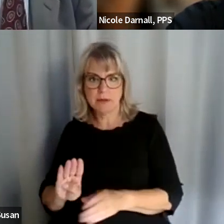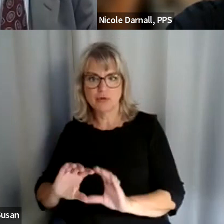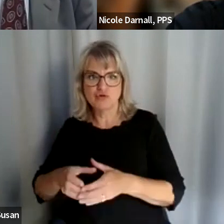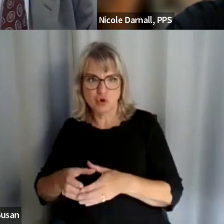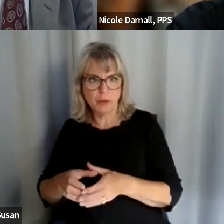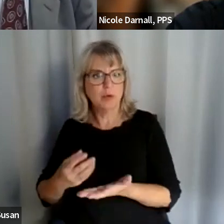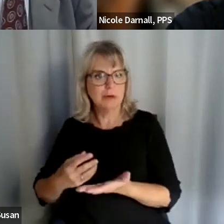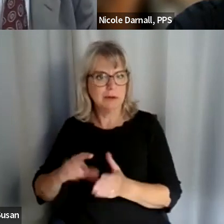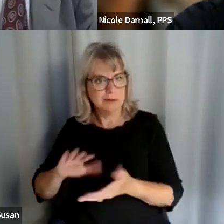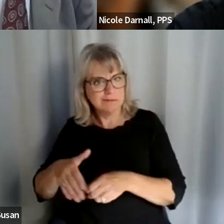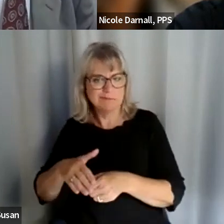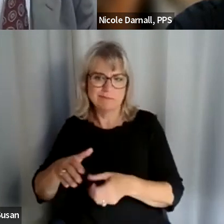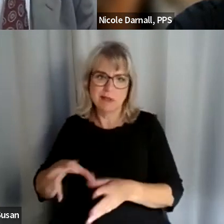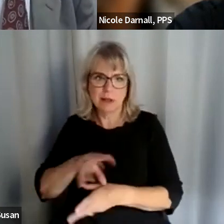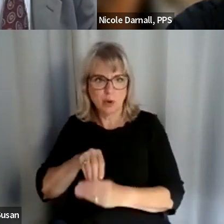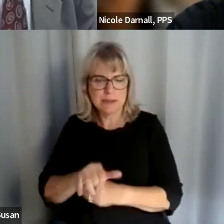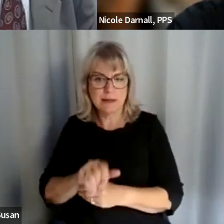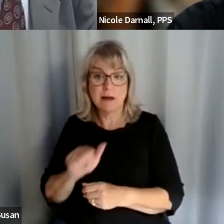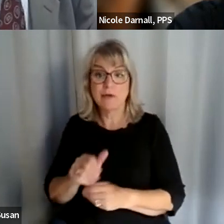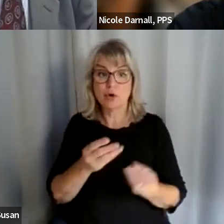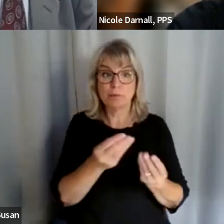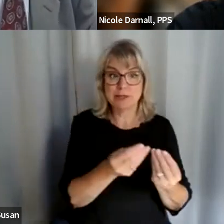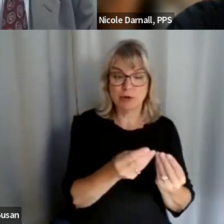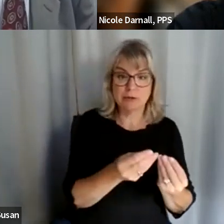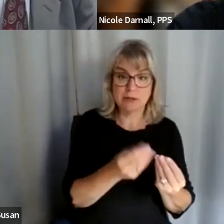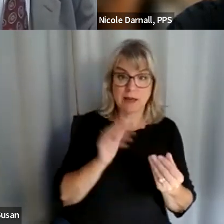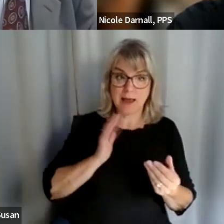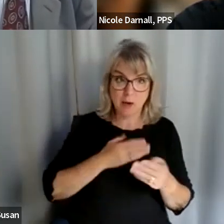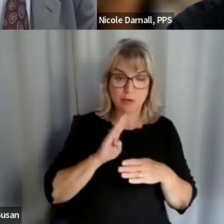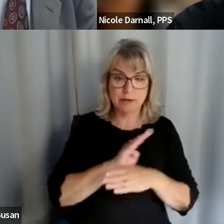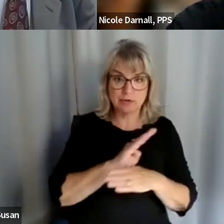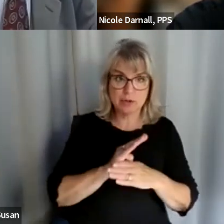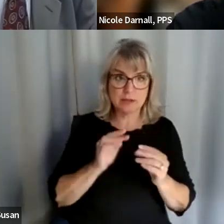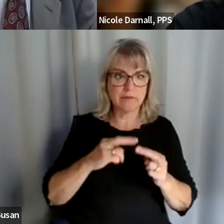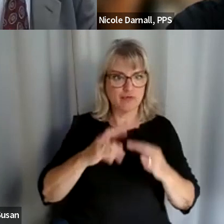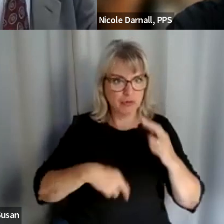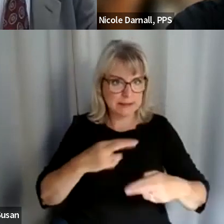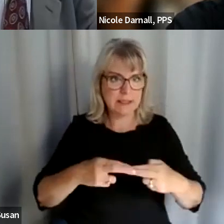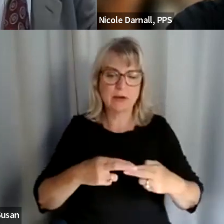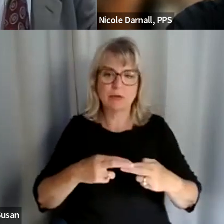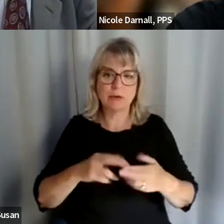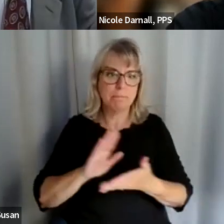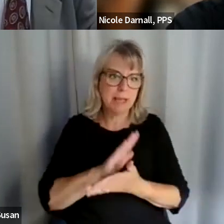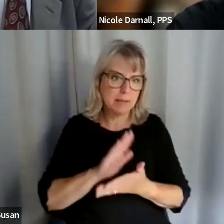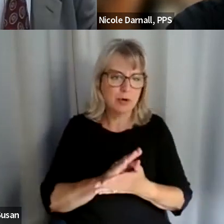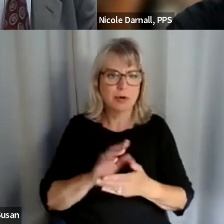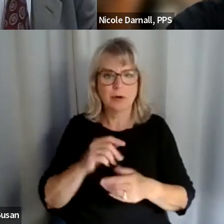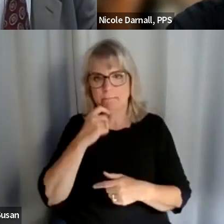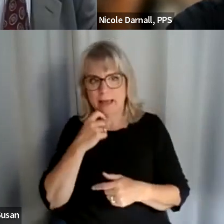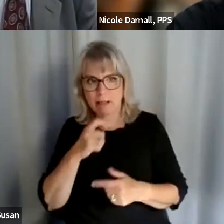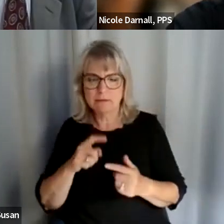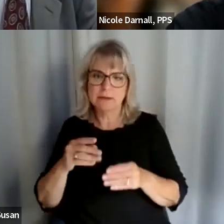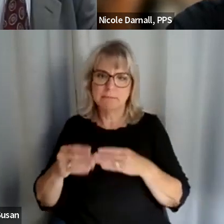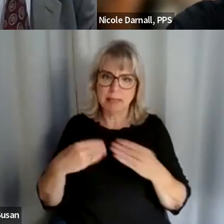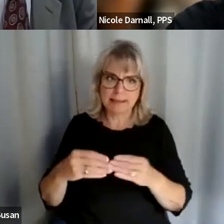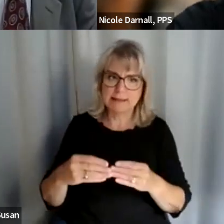that, but I'm also interested in other materials. Certainly our industry, the recycled materials industry, they recycle paper and metals and plastic.